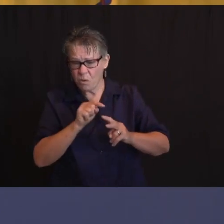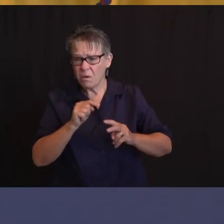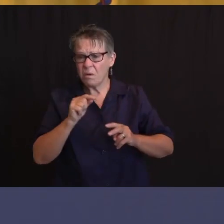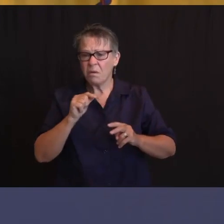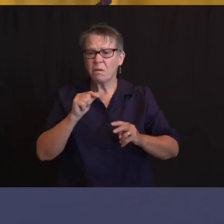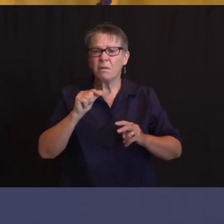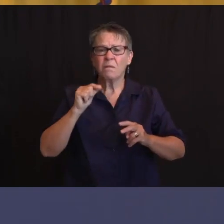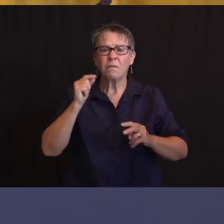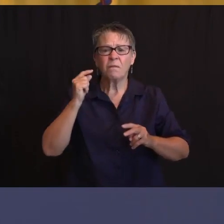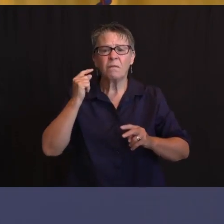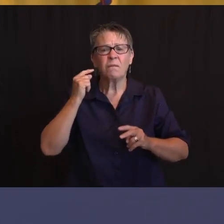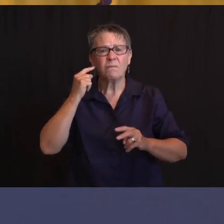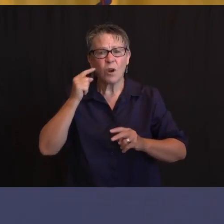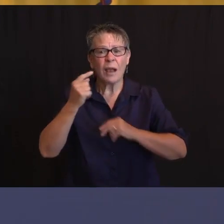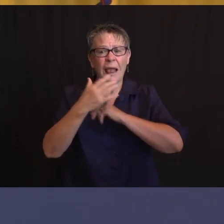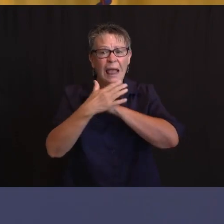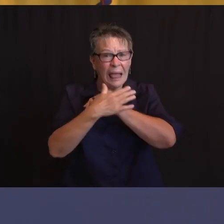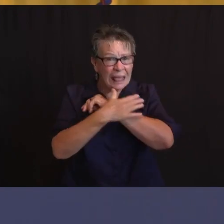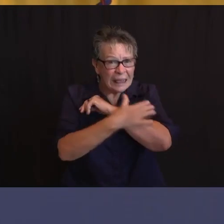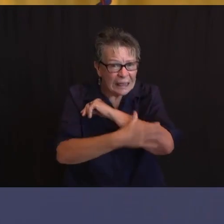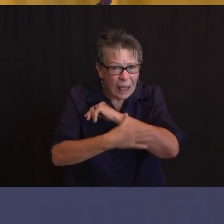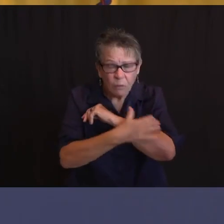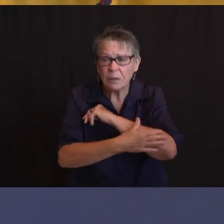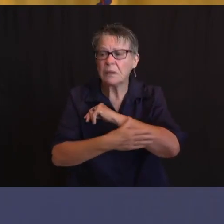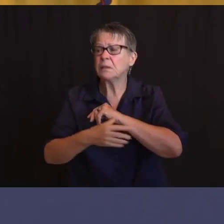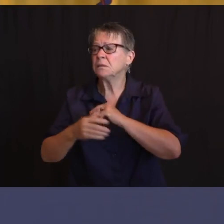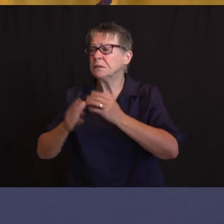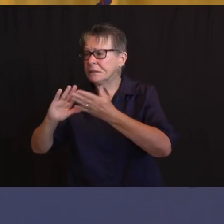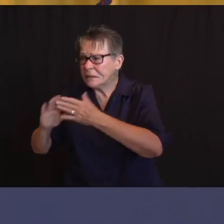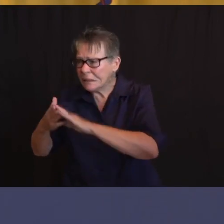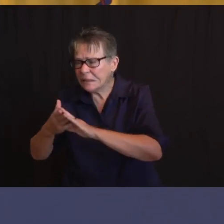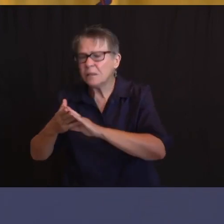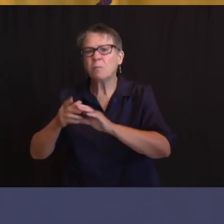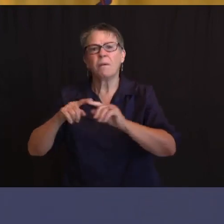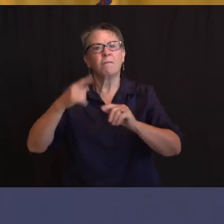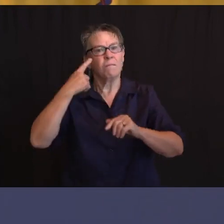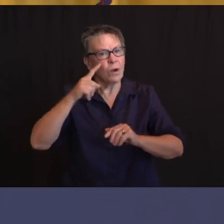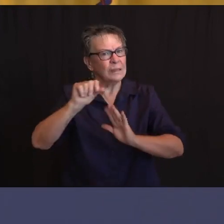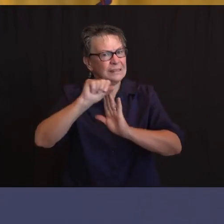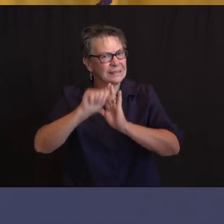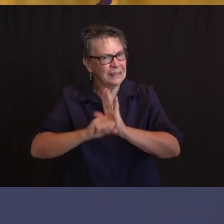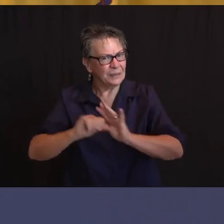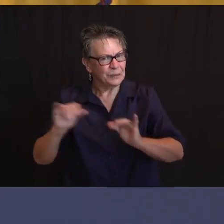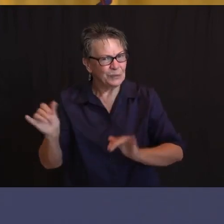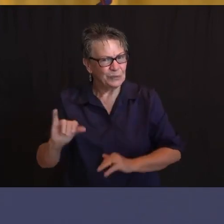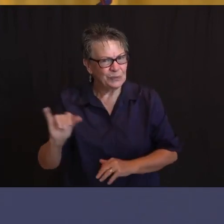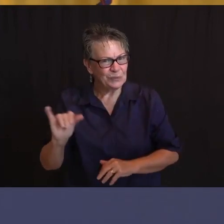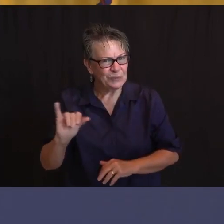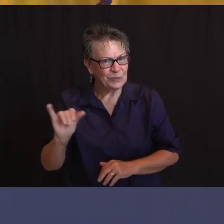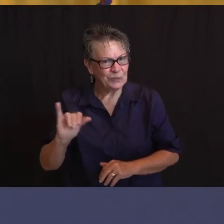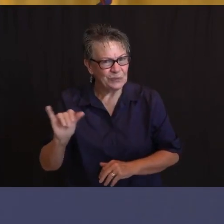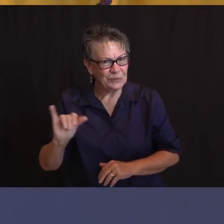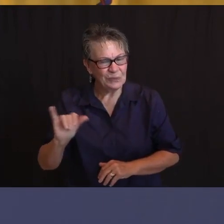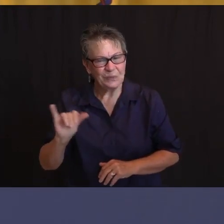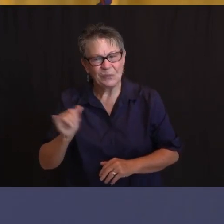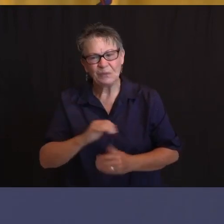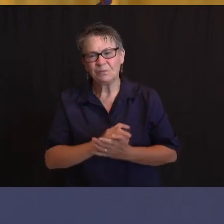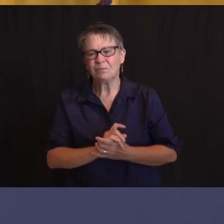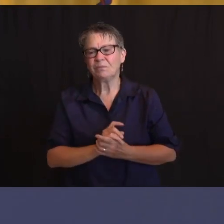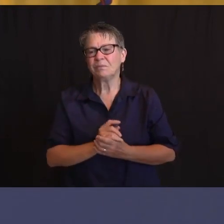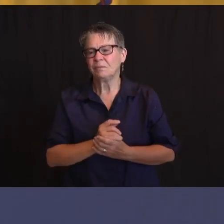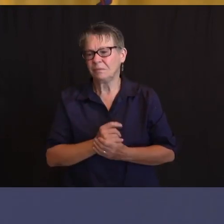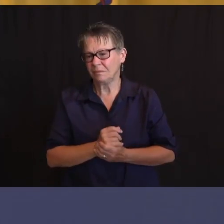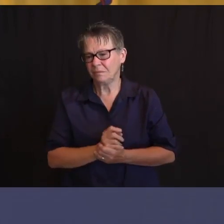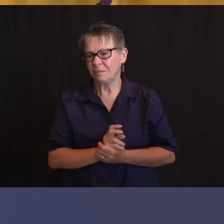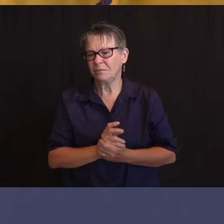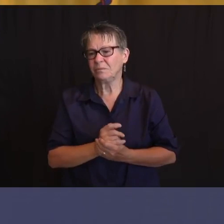it, but it's a direct program for extending unemployment insurance as opposed to something that we're having to